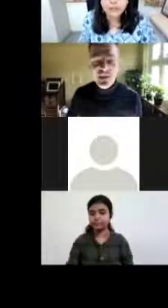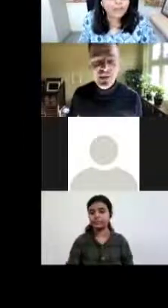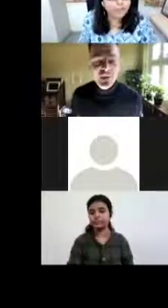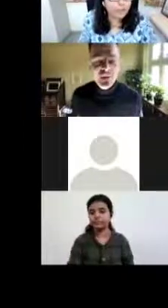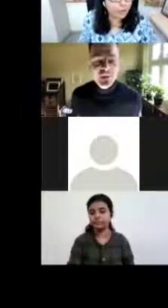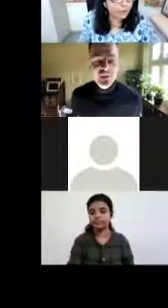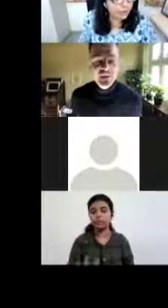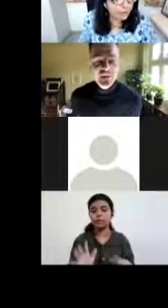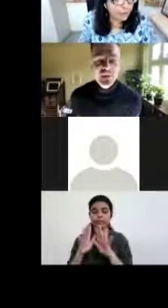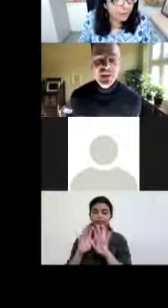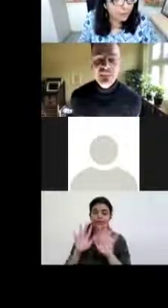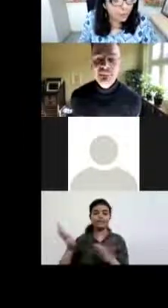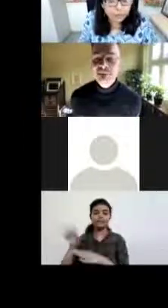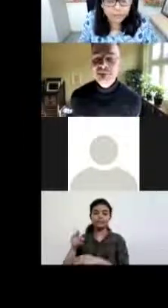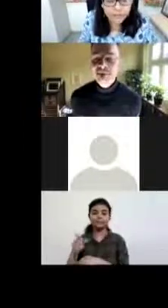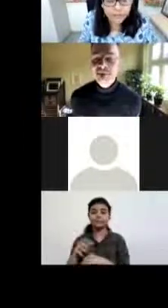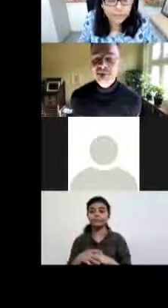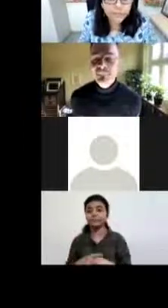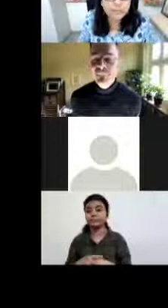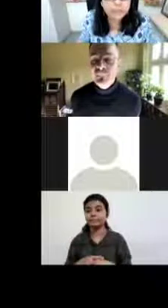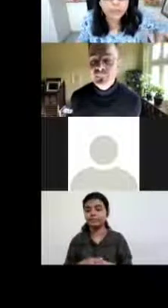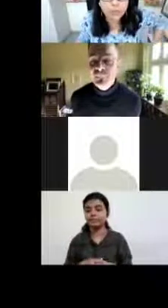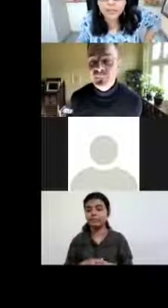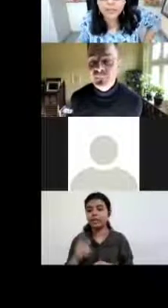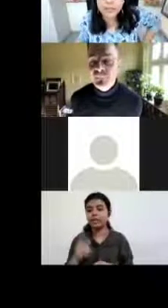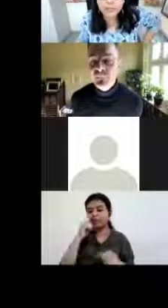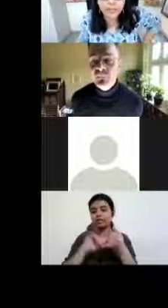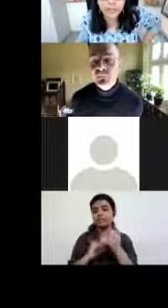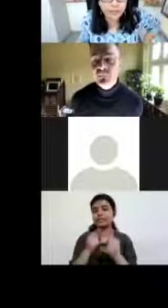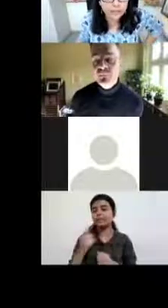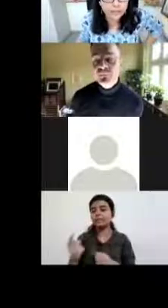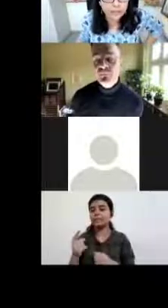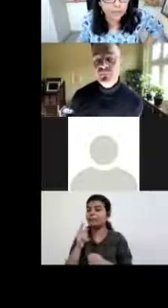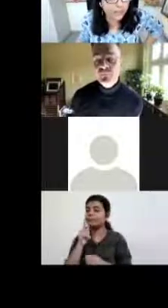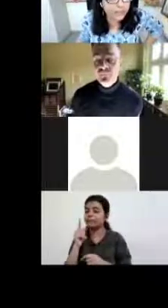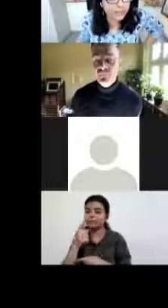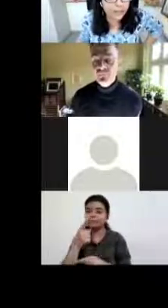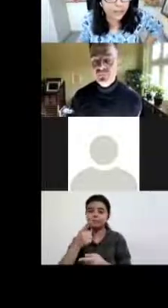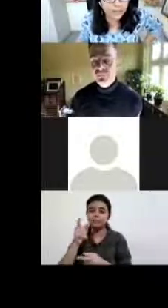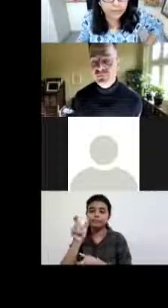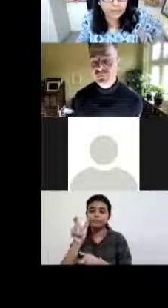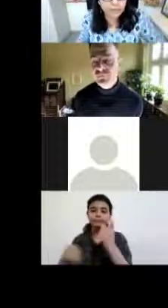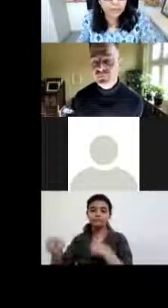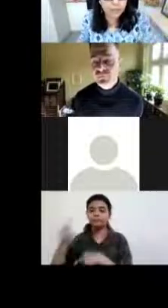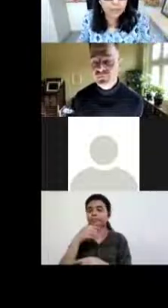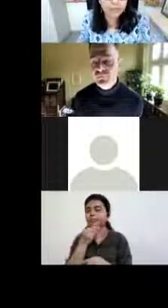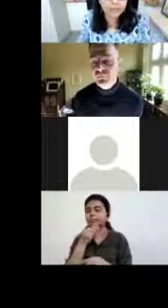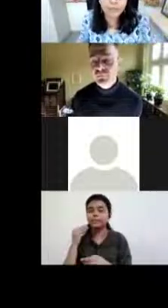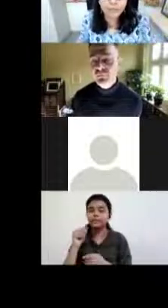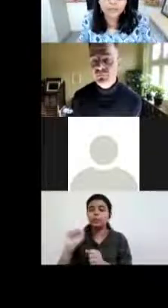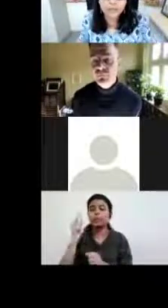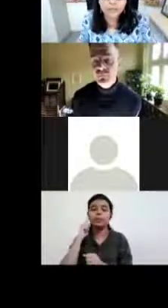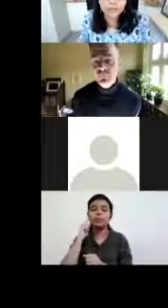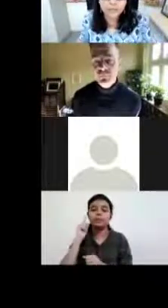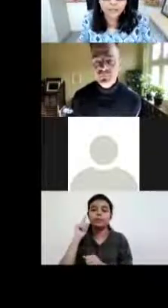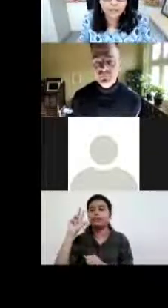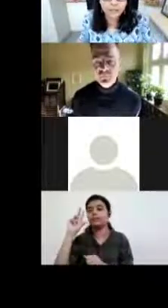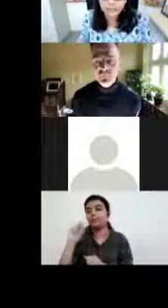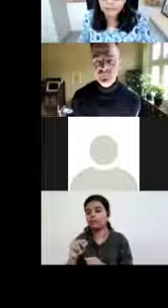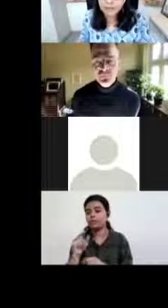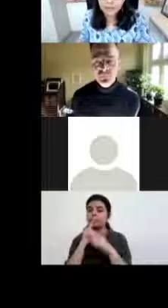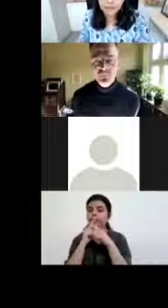Doesn't matter. Okay. Could everyone please mute their speakers? Requesting everyone to mute their speakers, please.